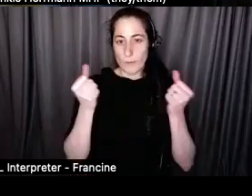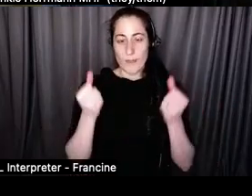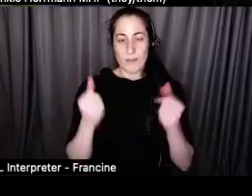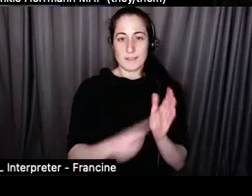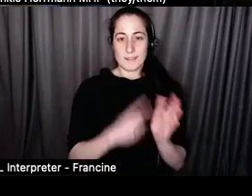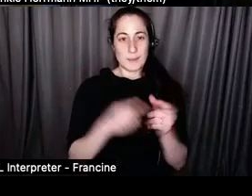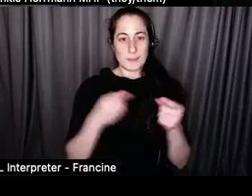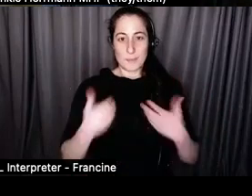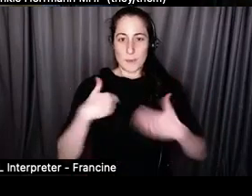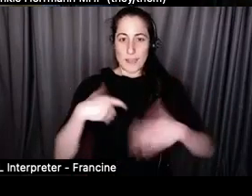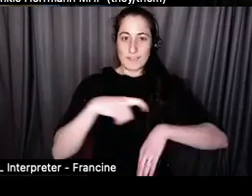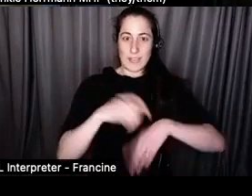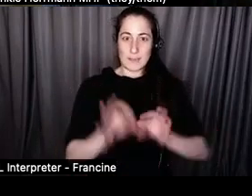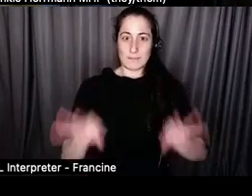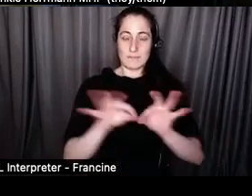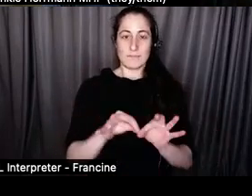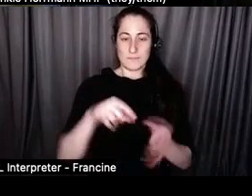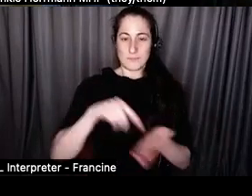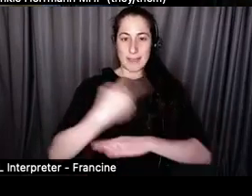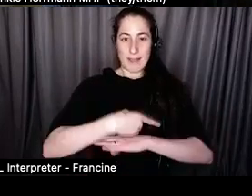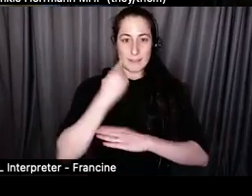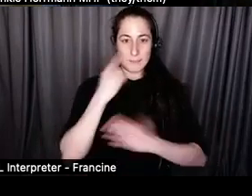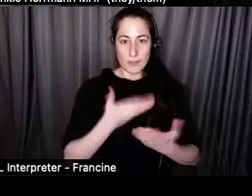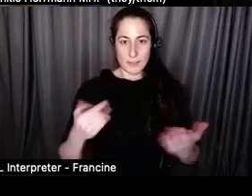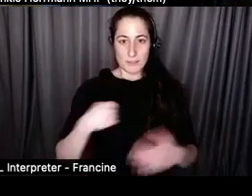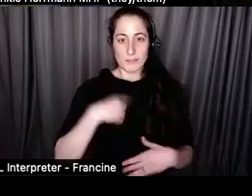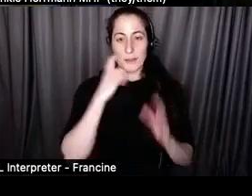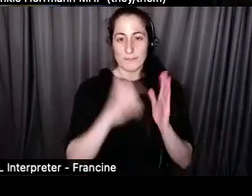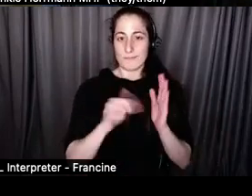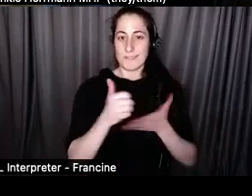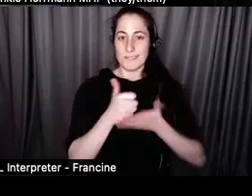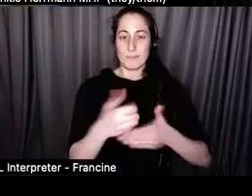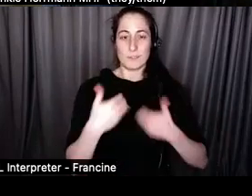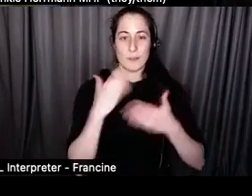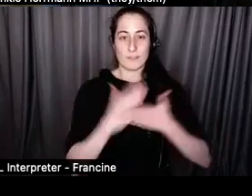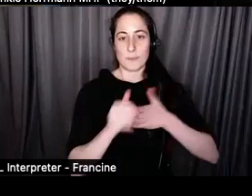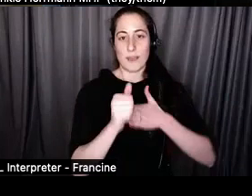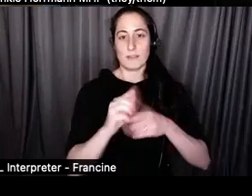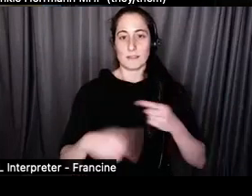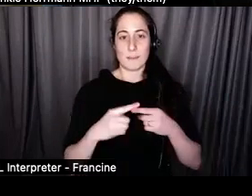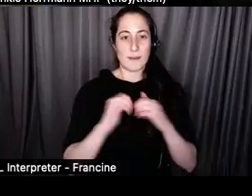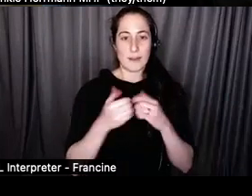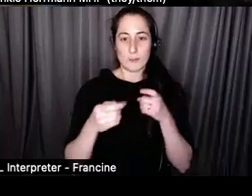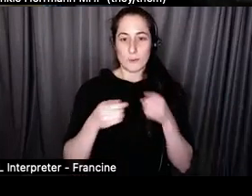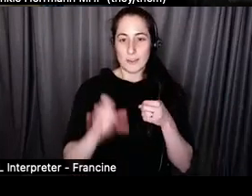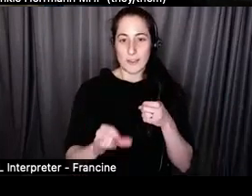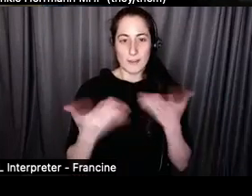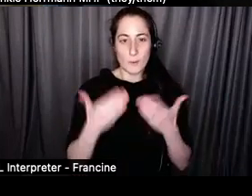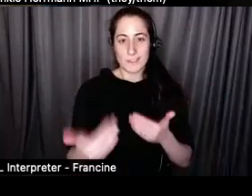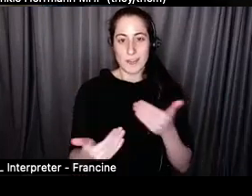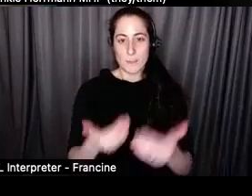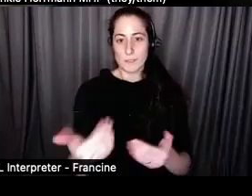time-sensitive deadlines in which I find it helpful to have some guidance on what to do and what steps to take.